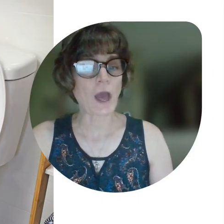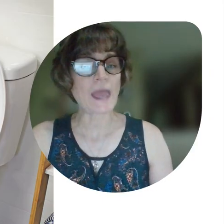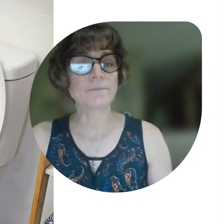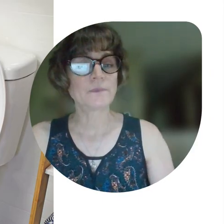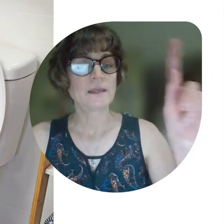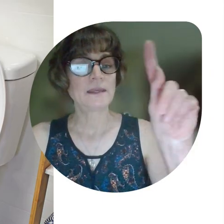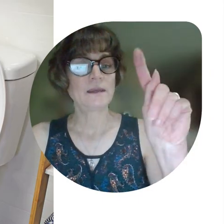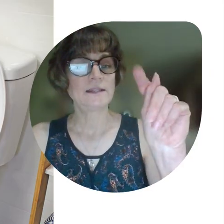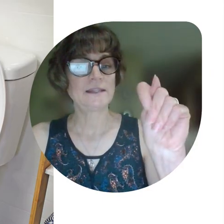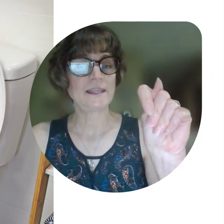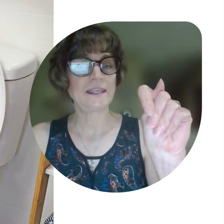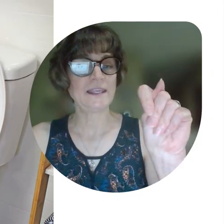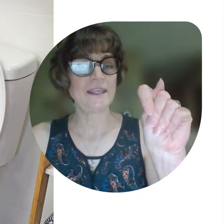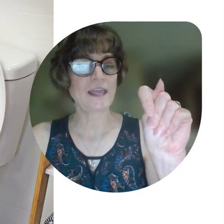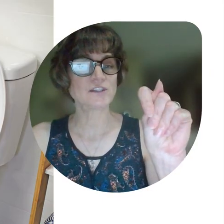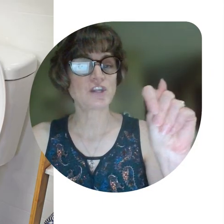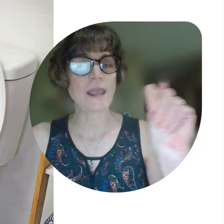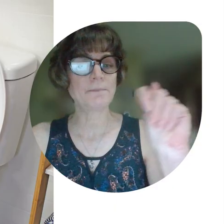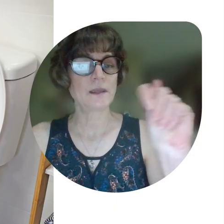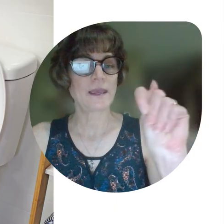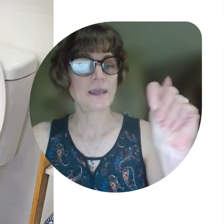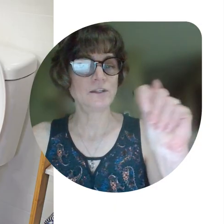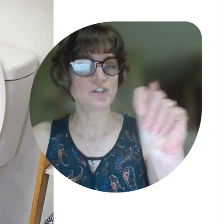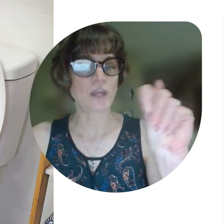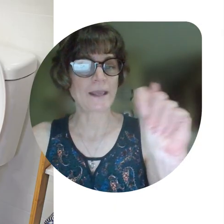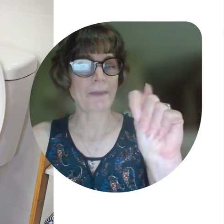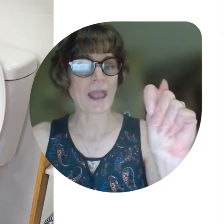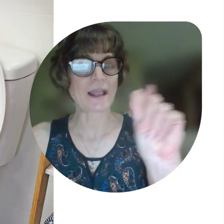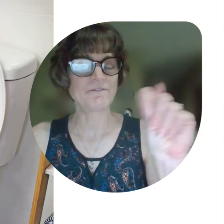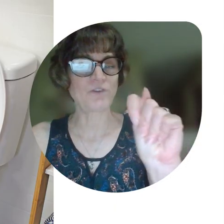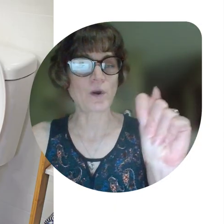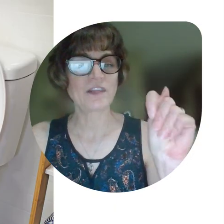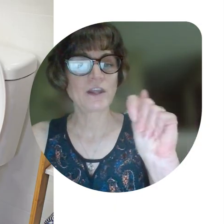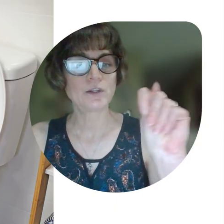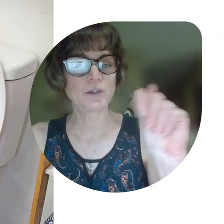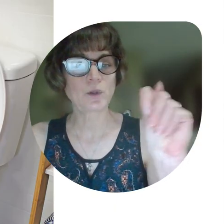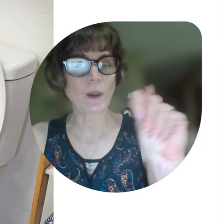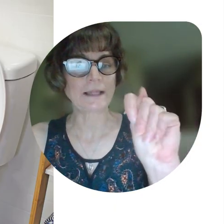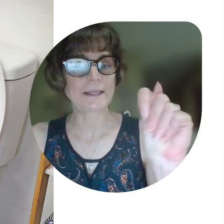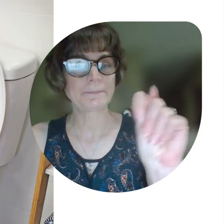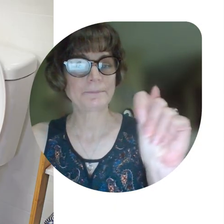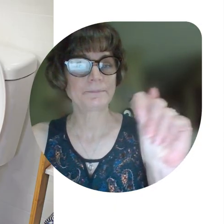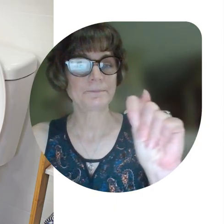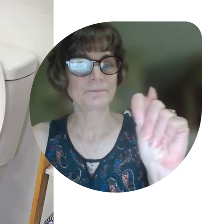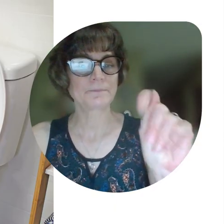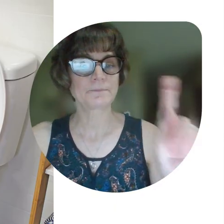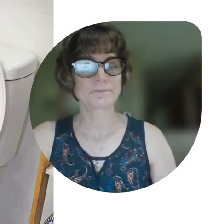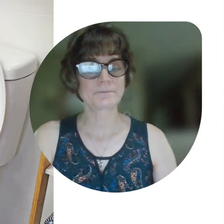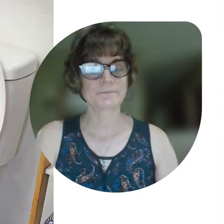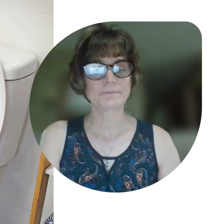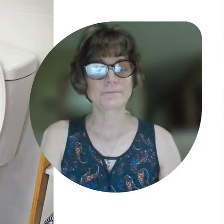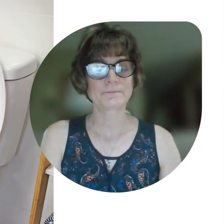That's right. T hand shape, and you shake it back and forth. Toilet.